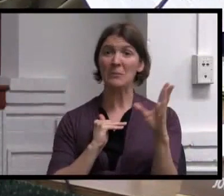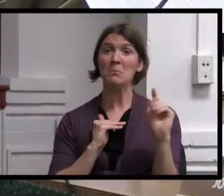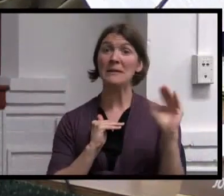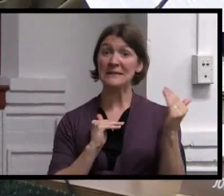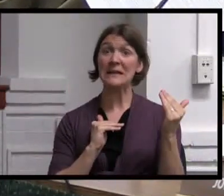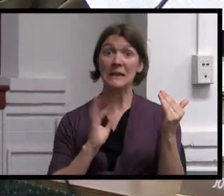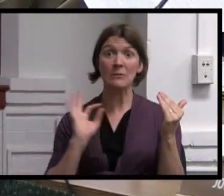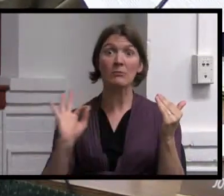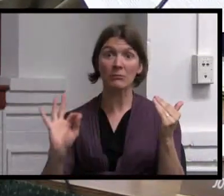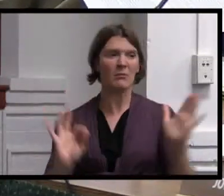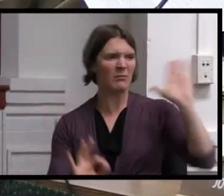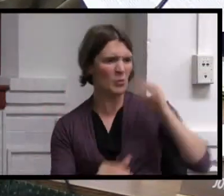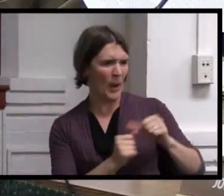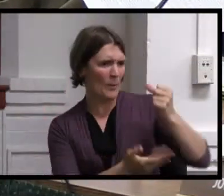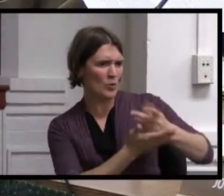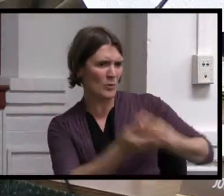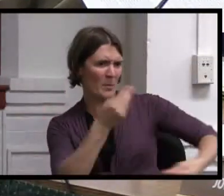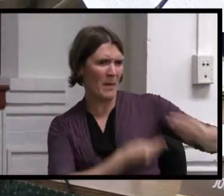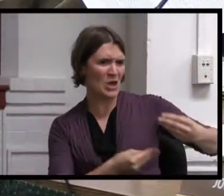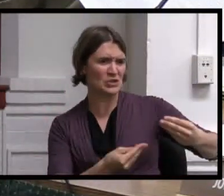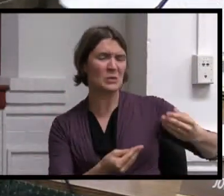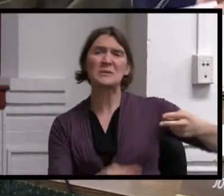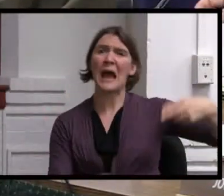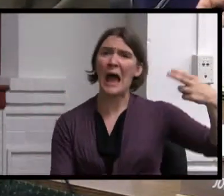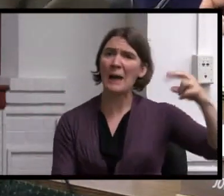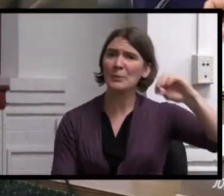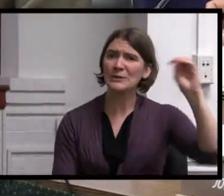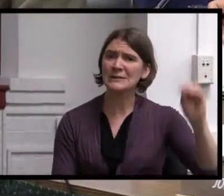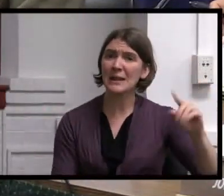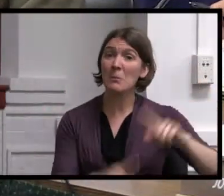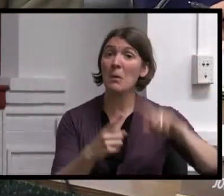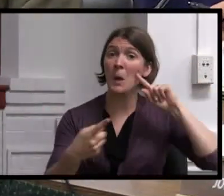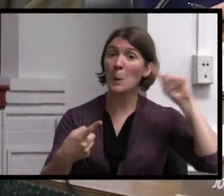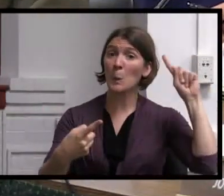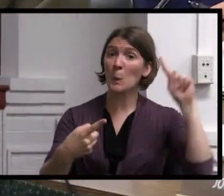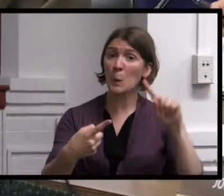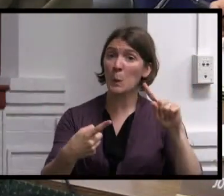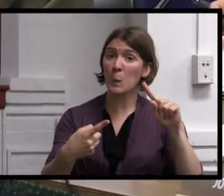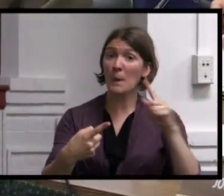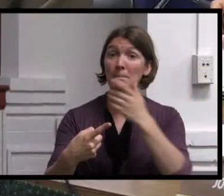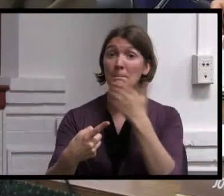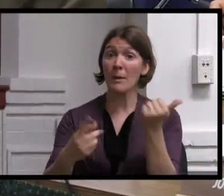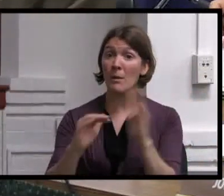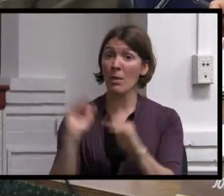board approved the budget back in January. It might have been early February, but I think it was late January.